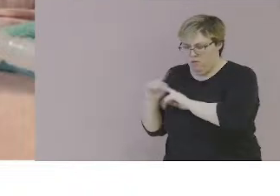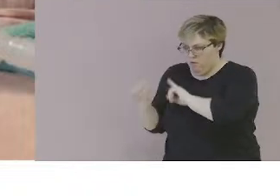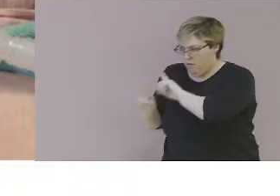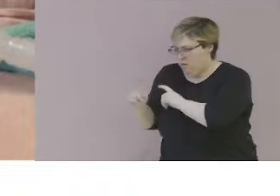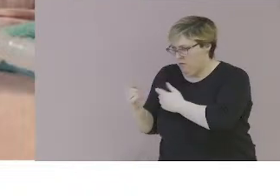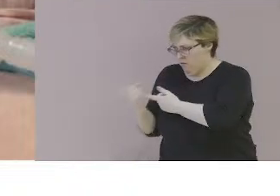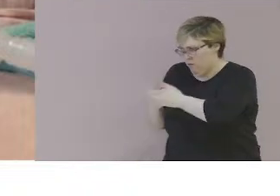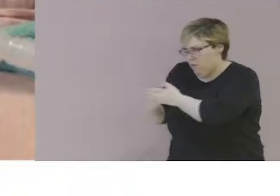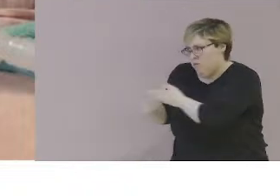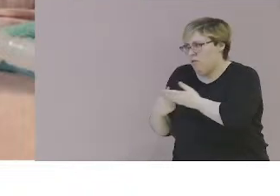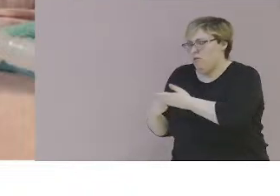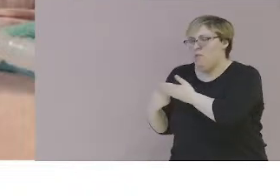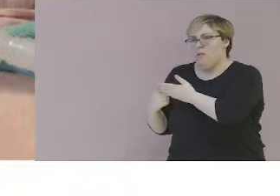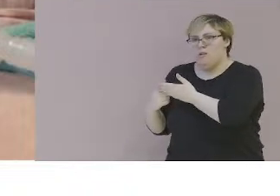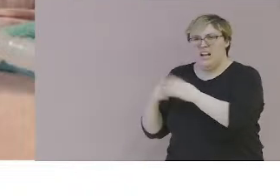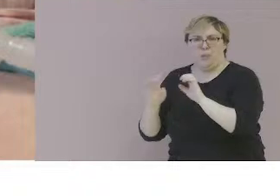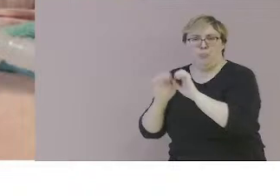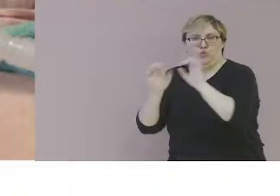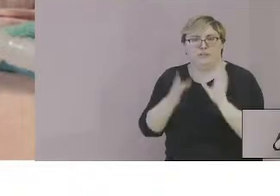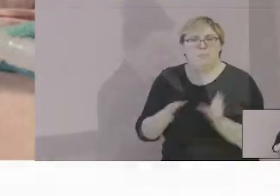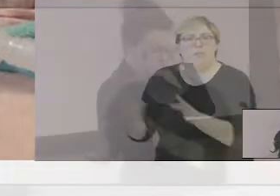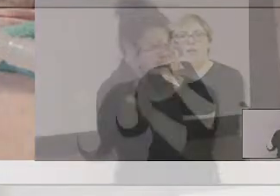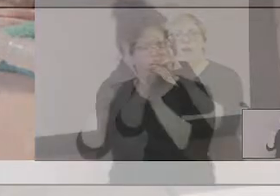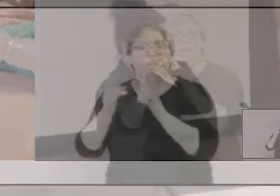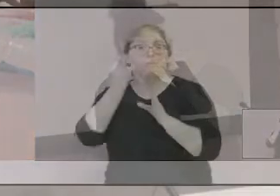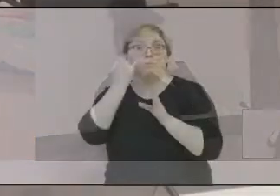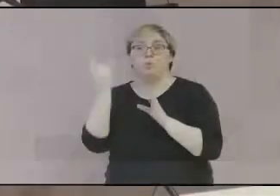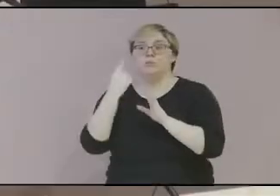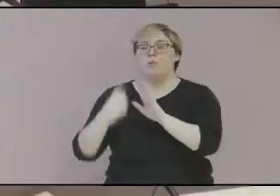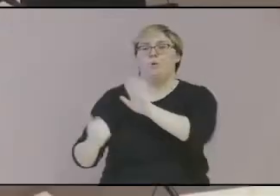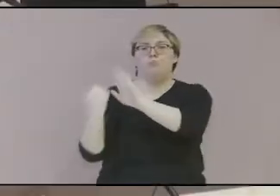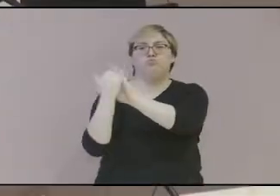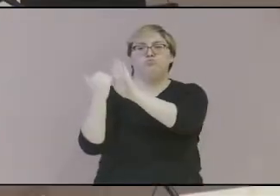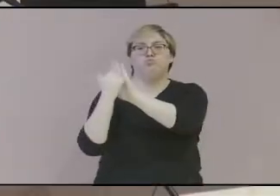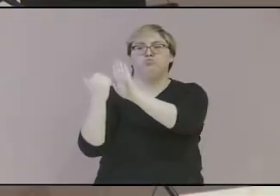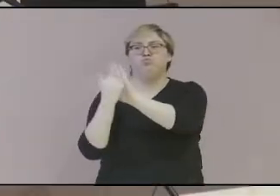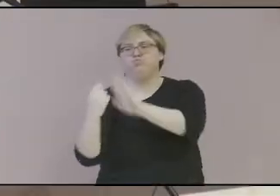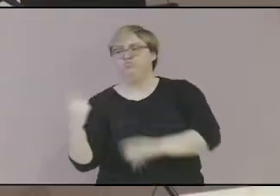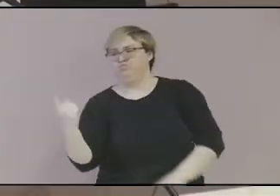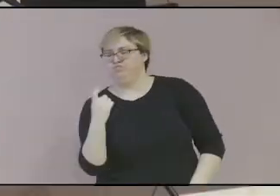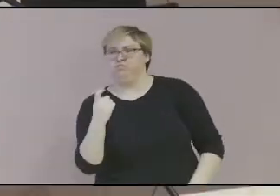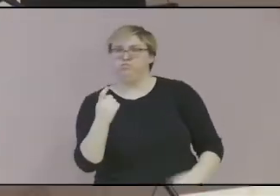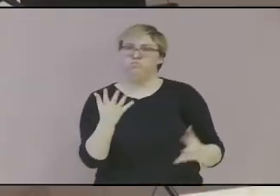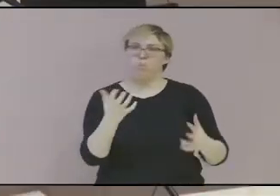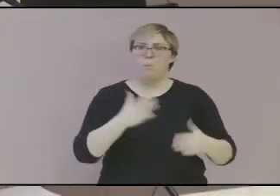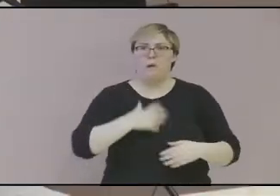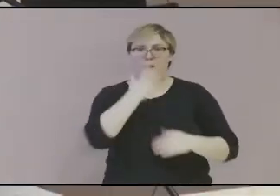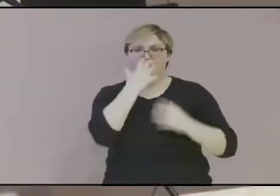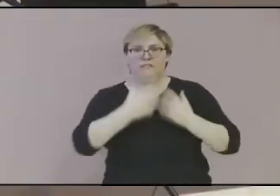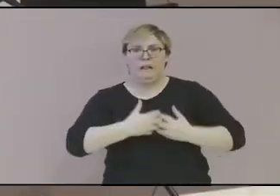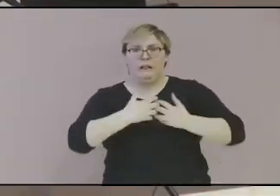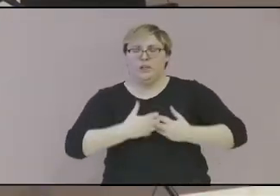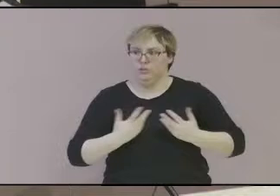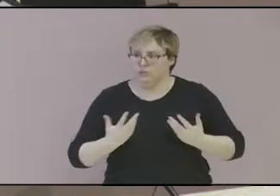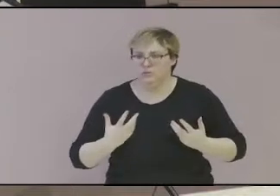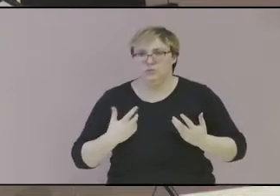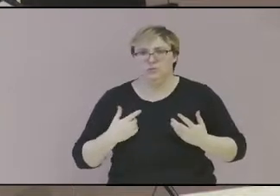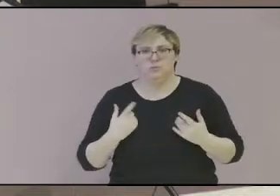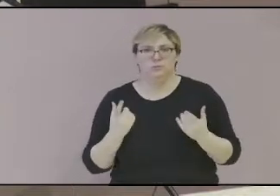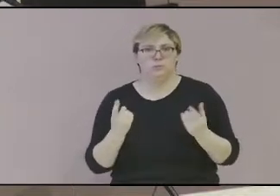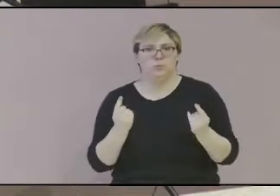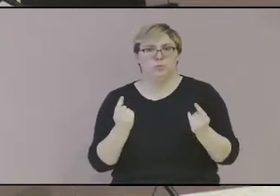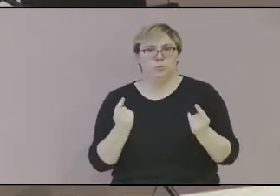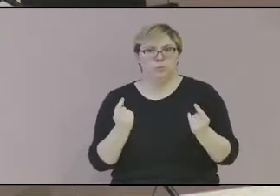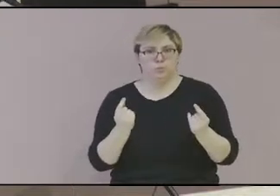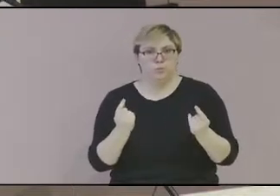advice from friends in medical fields. If disabled people get sick, we may not get care, we may be turned away, we may be